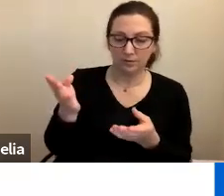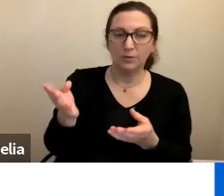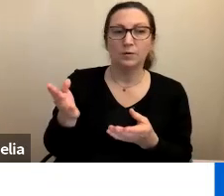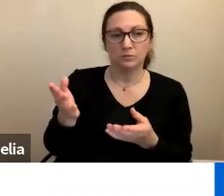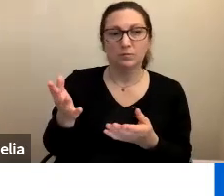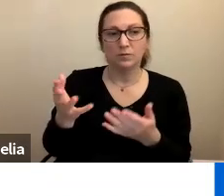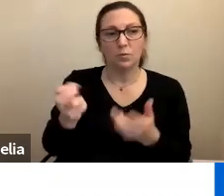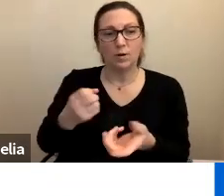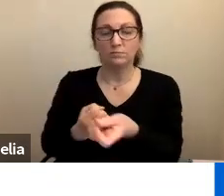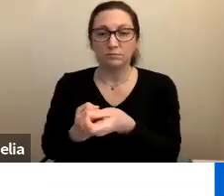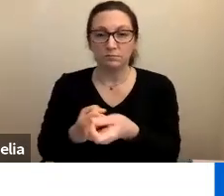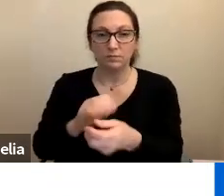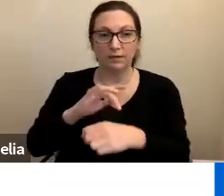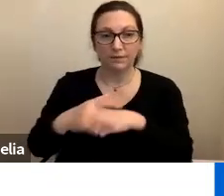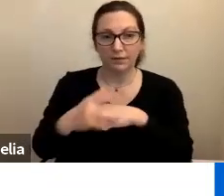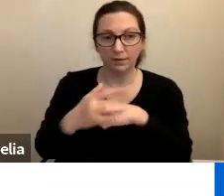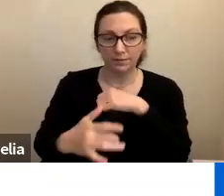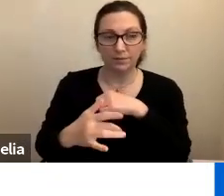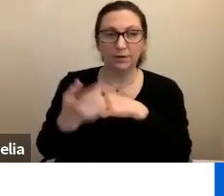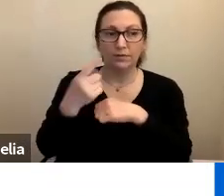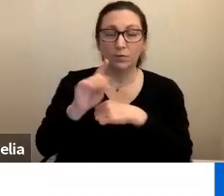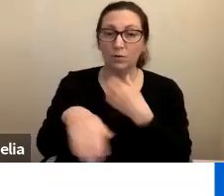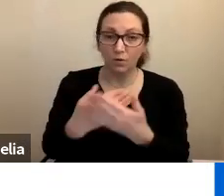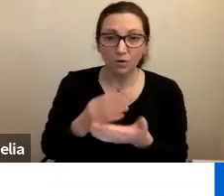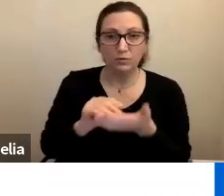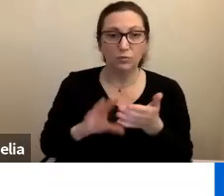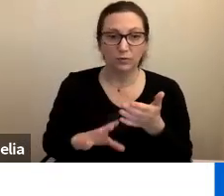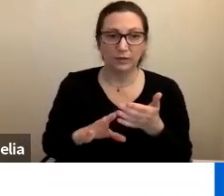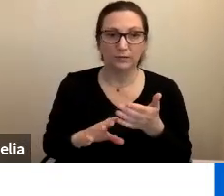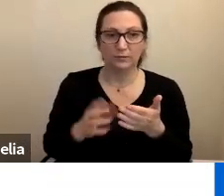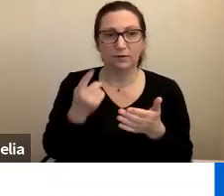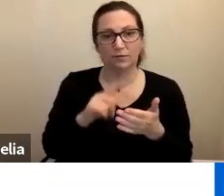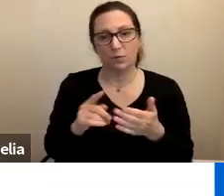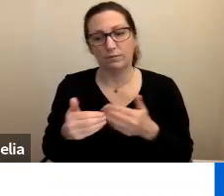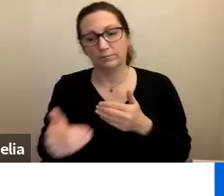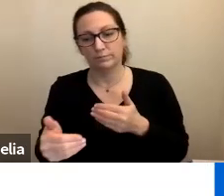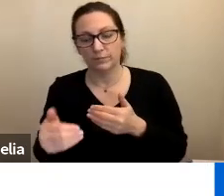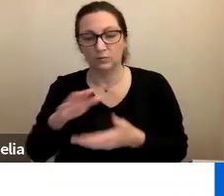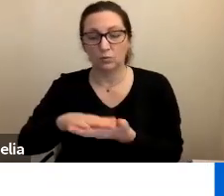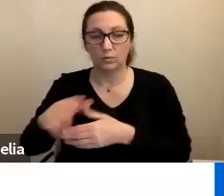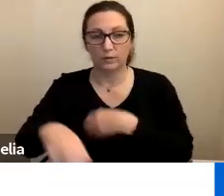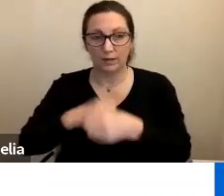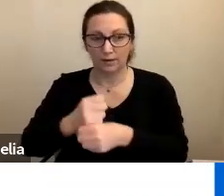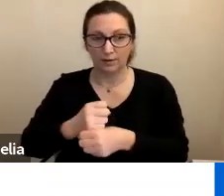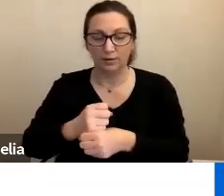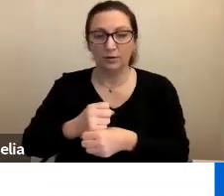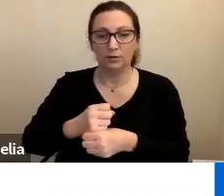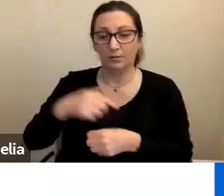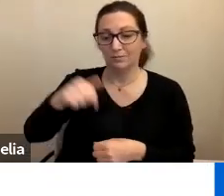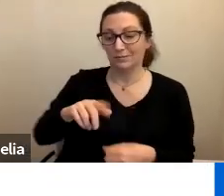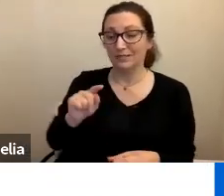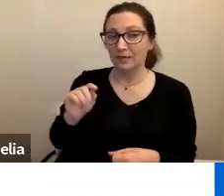supports available for all students leading into this next school year, that we are intentional